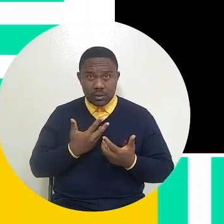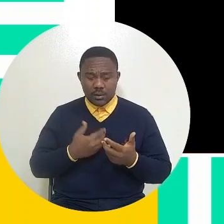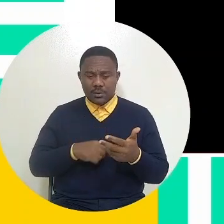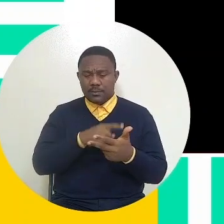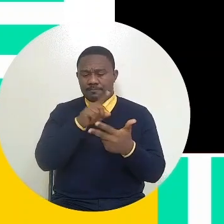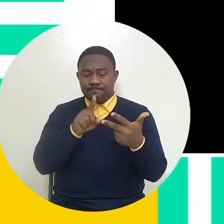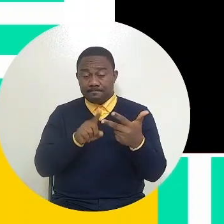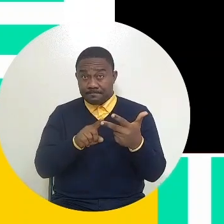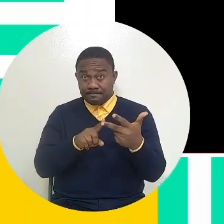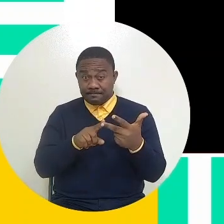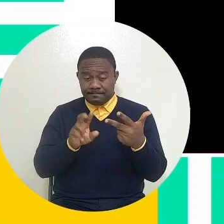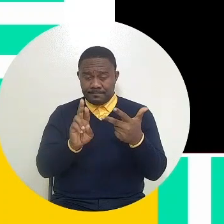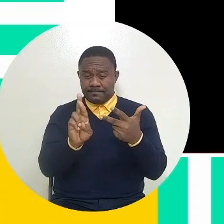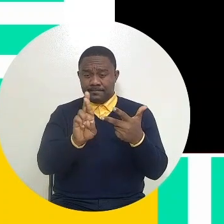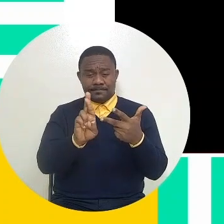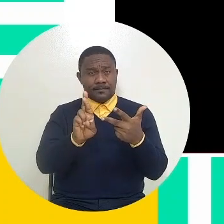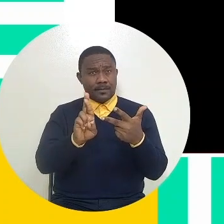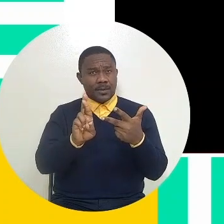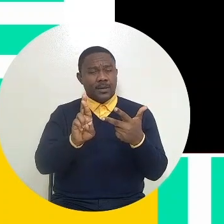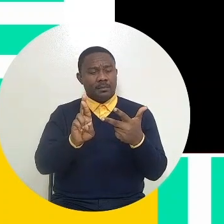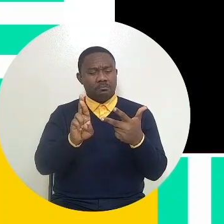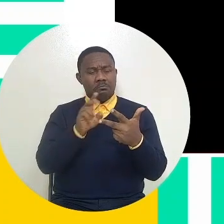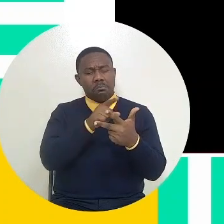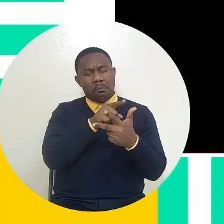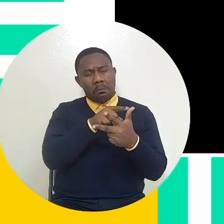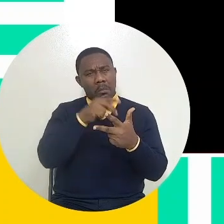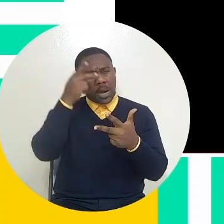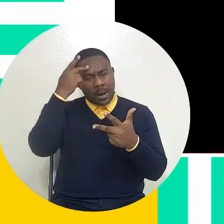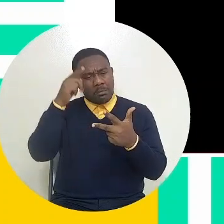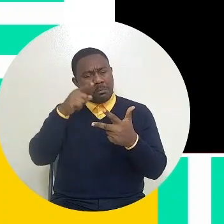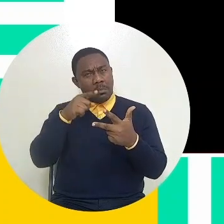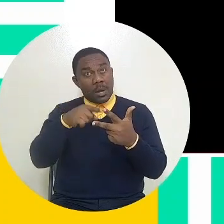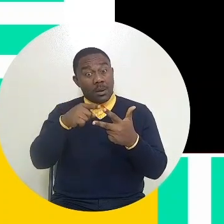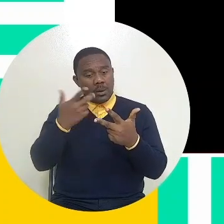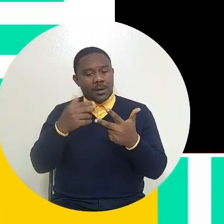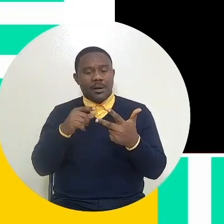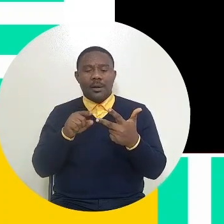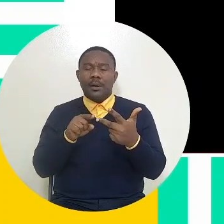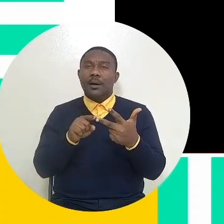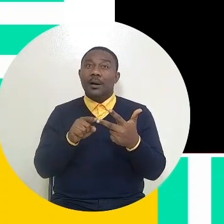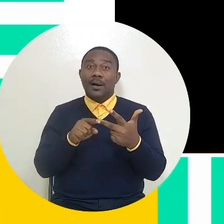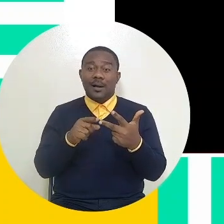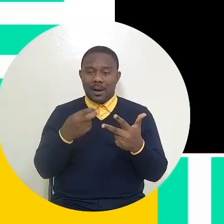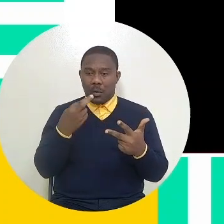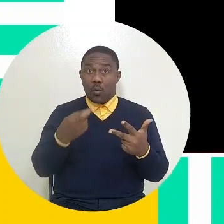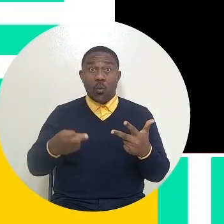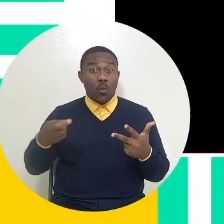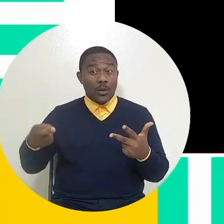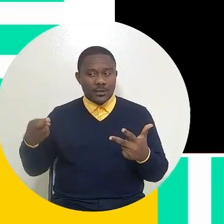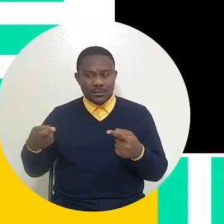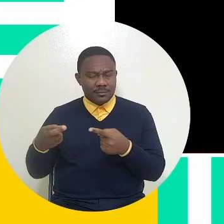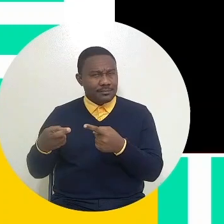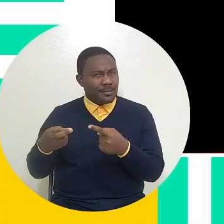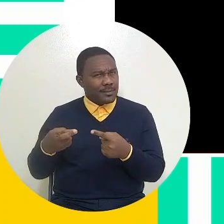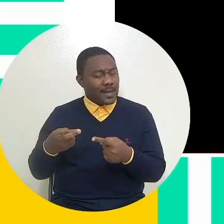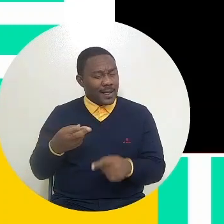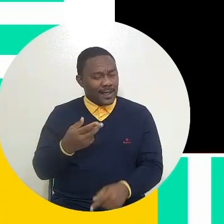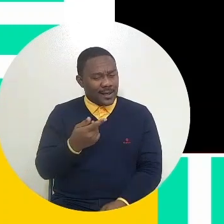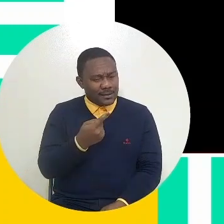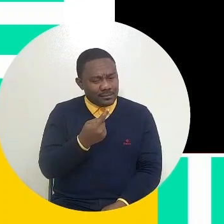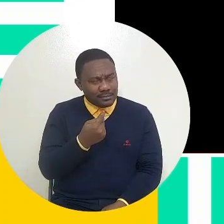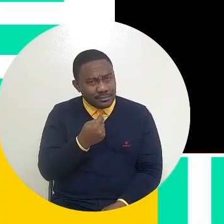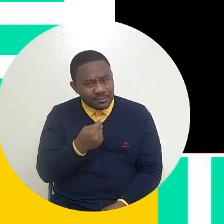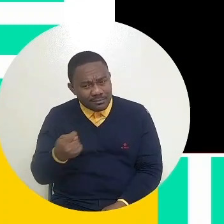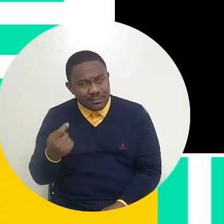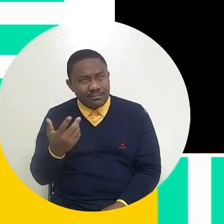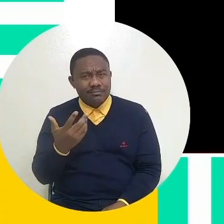out. With your passions, your purpose, and understanding you need to resources. What are the resources, the tools that I need to sharpen